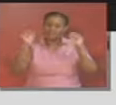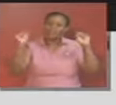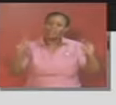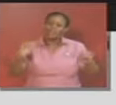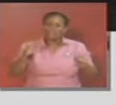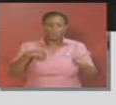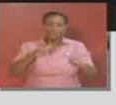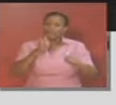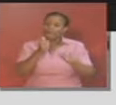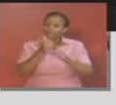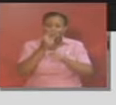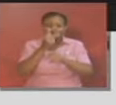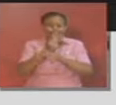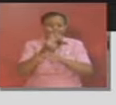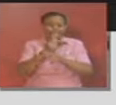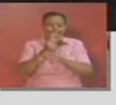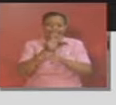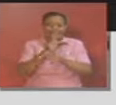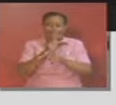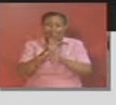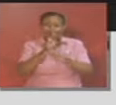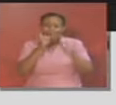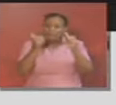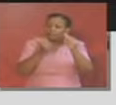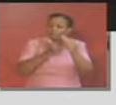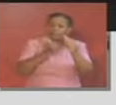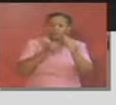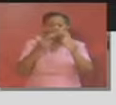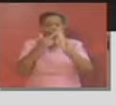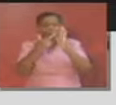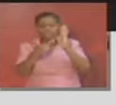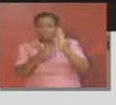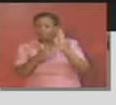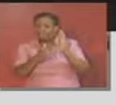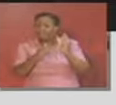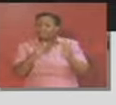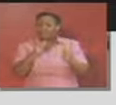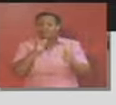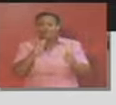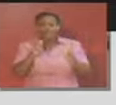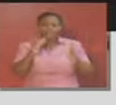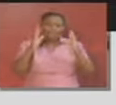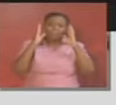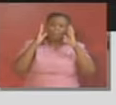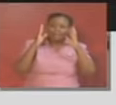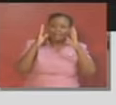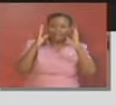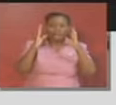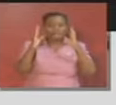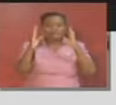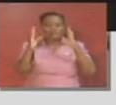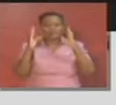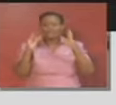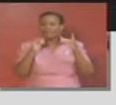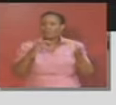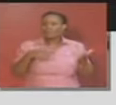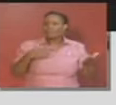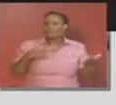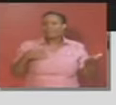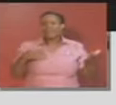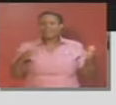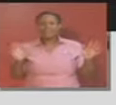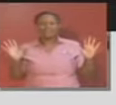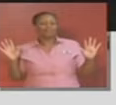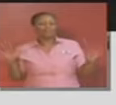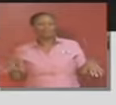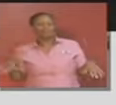the guidelines, if we aren't paying attention to our feelings of not feeling so well or general